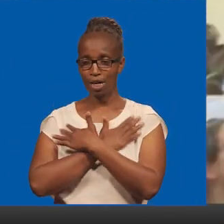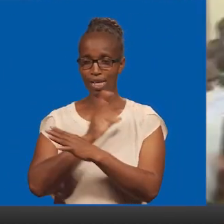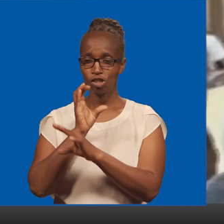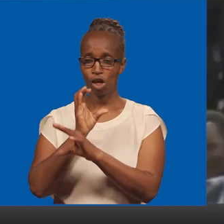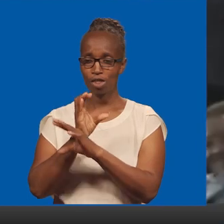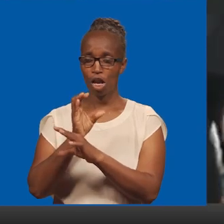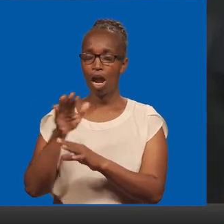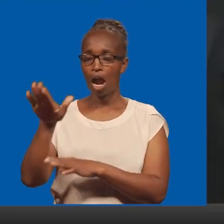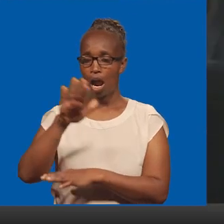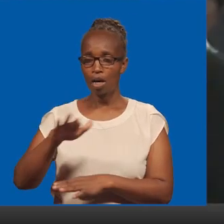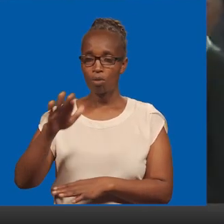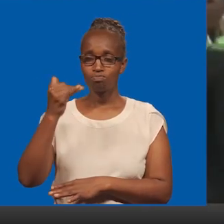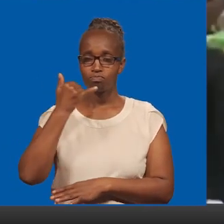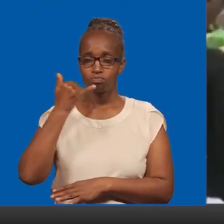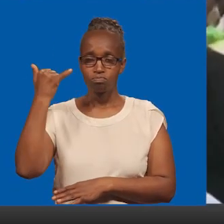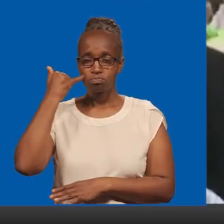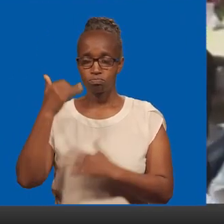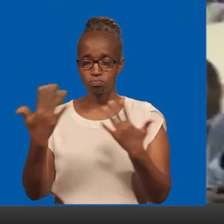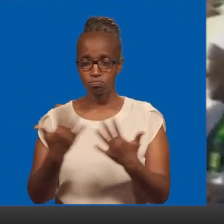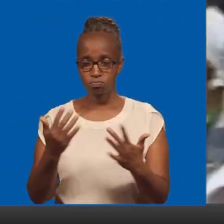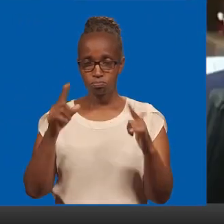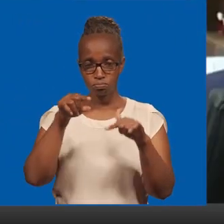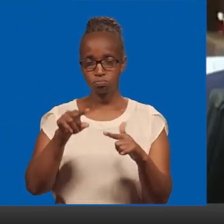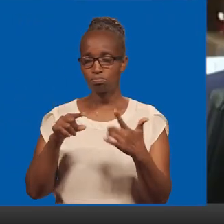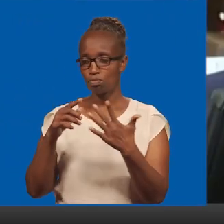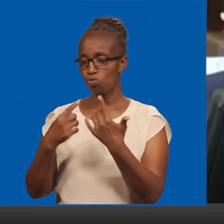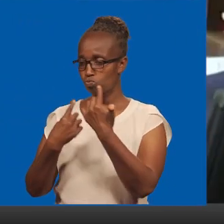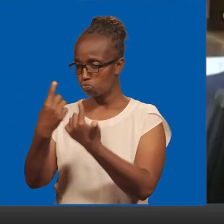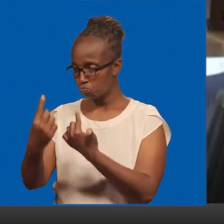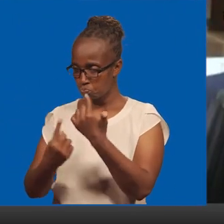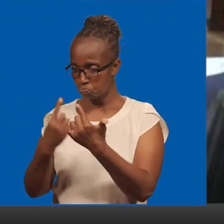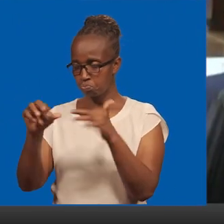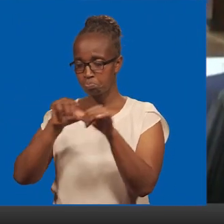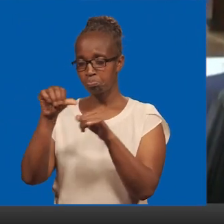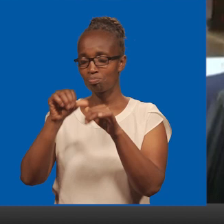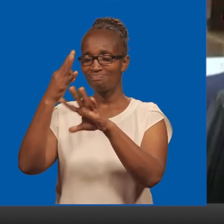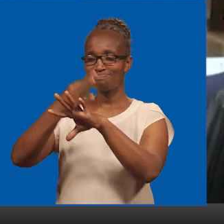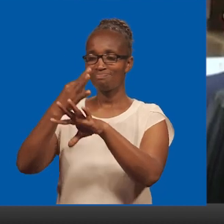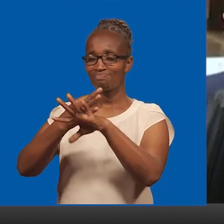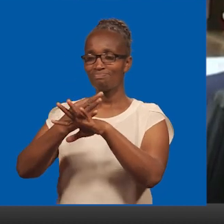ya Friends Church Quakers eneo la Kabaraka katika kaunti ya Nakuru, alipowasihi